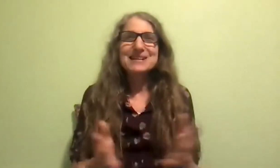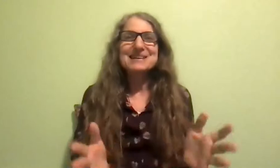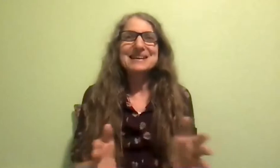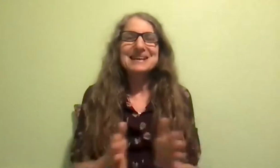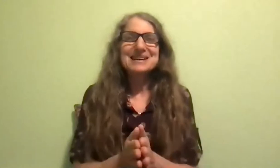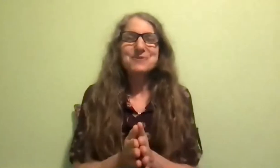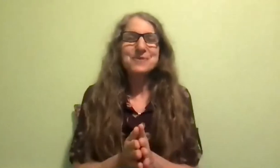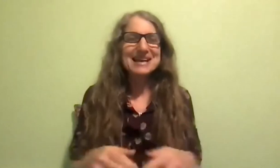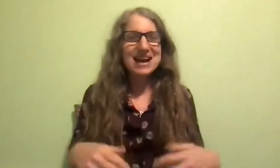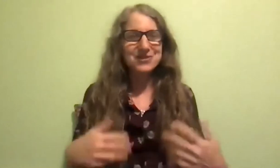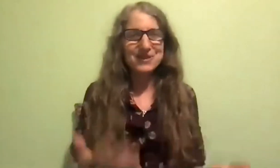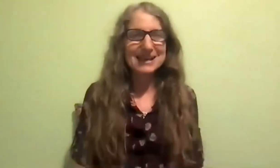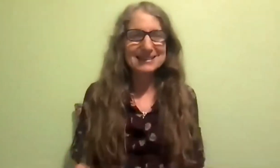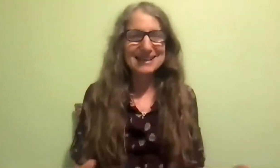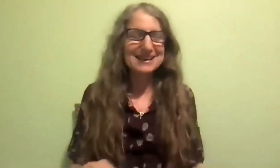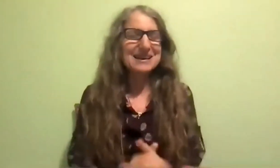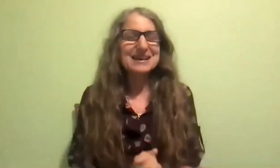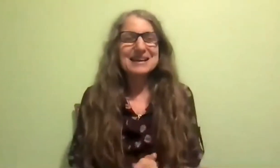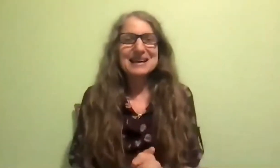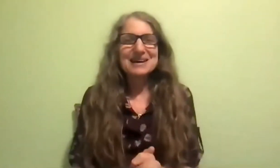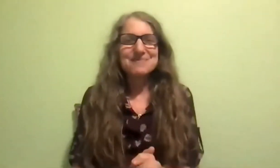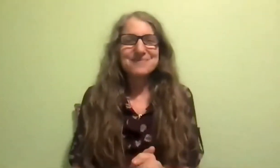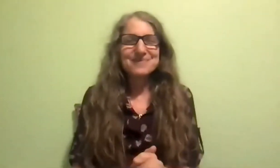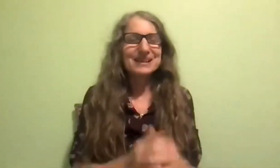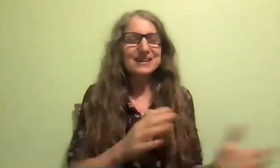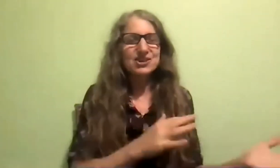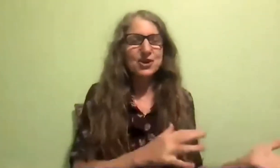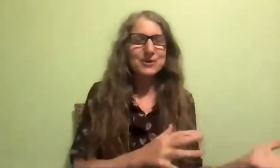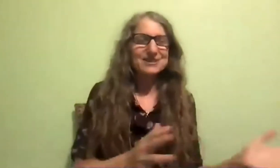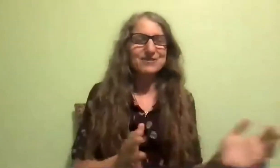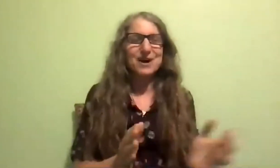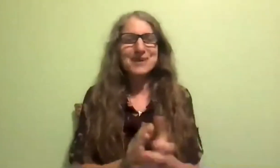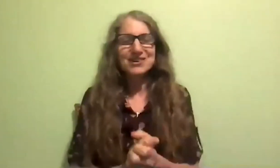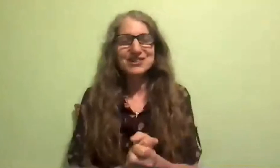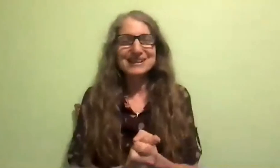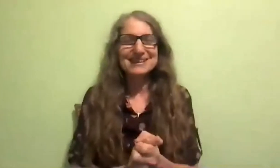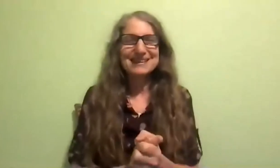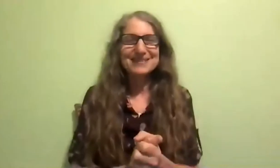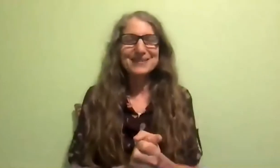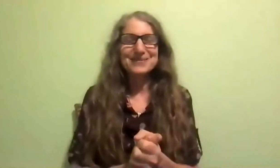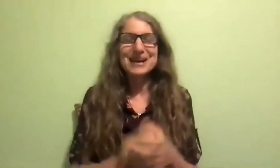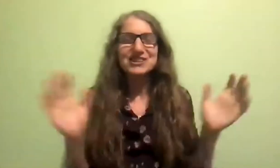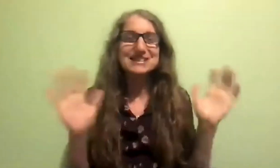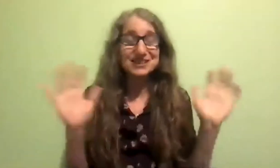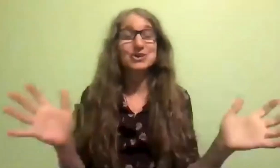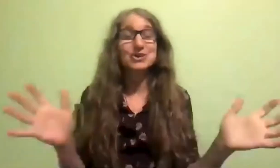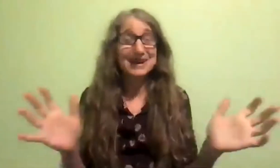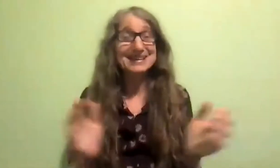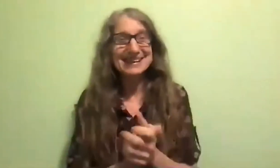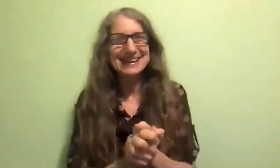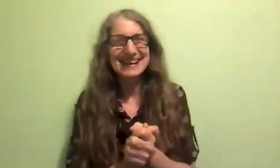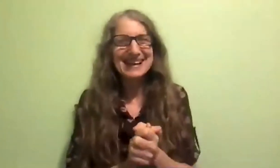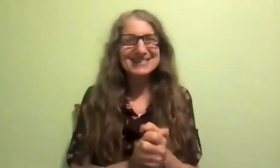even, you know, when we encounter things like, luckily this show wasn't a flop. We actually didn't lose